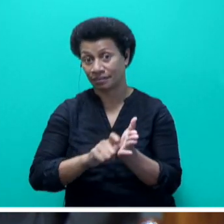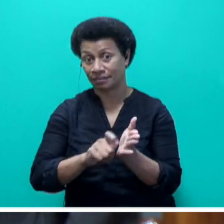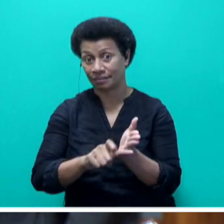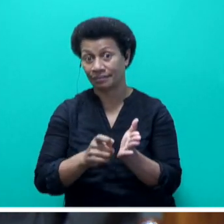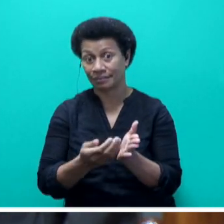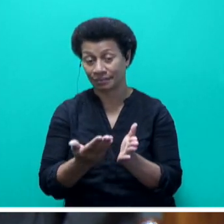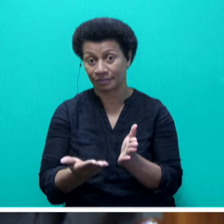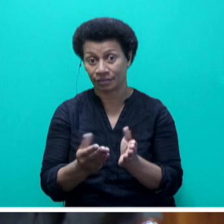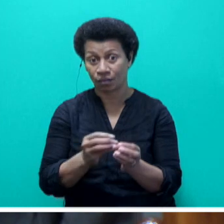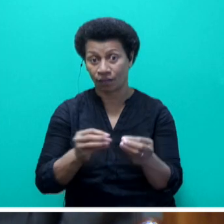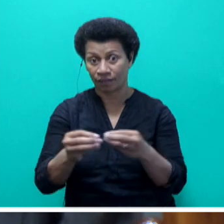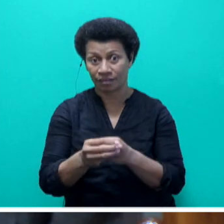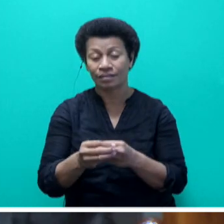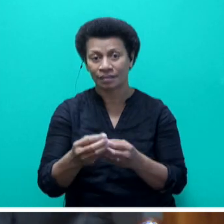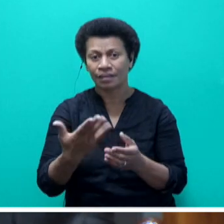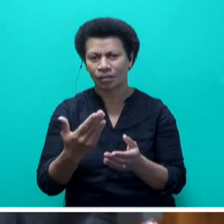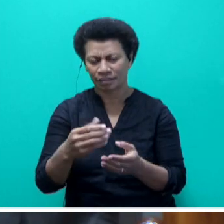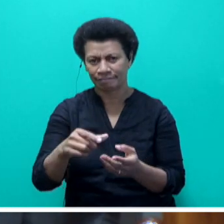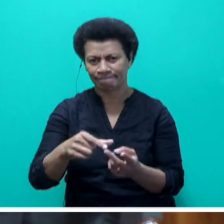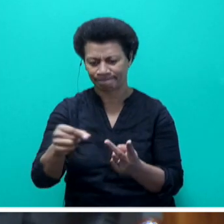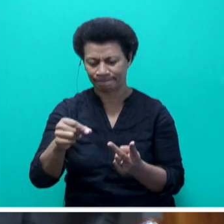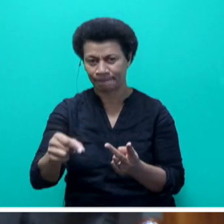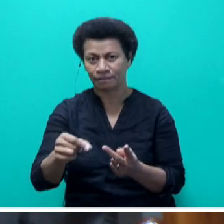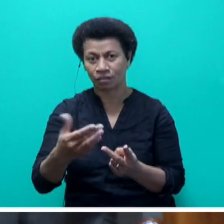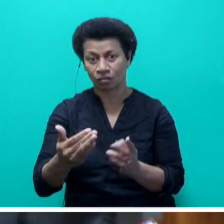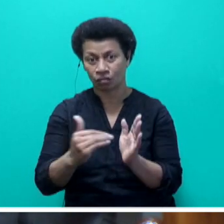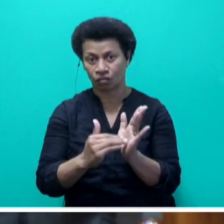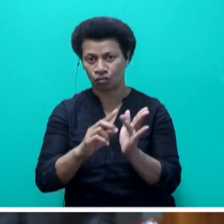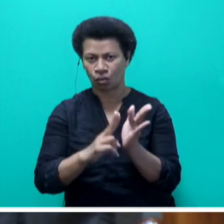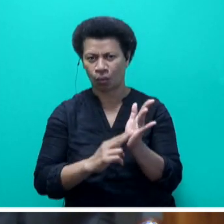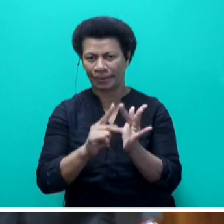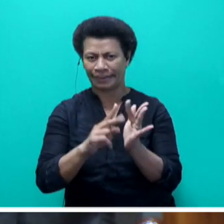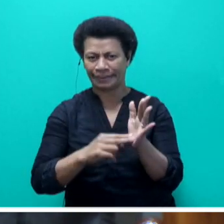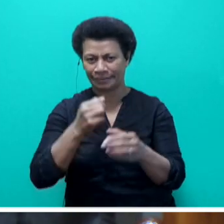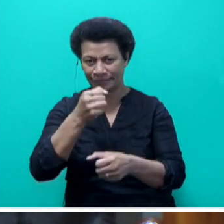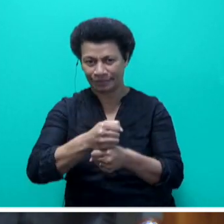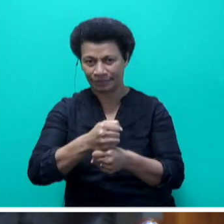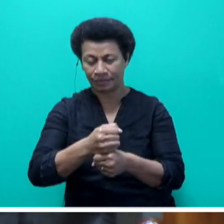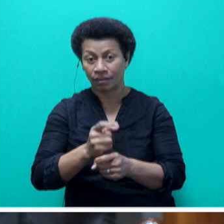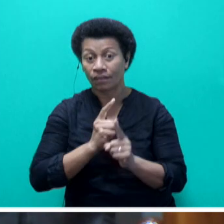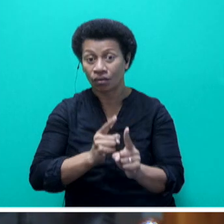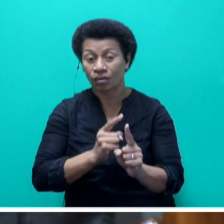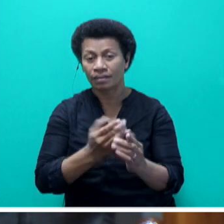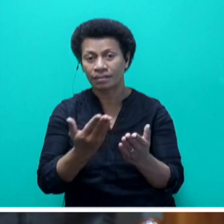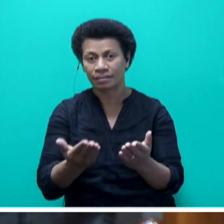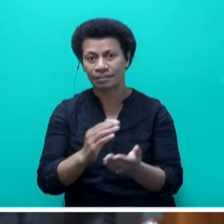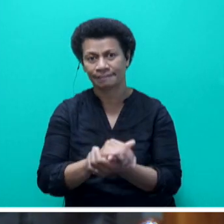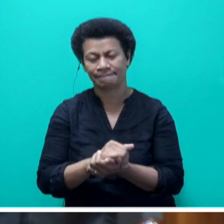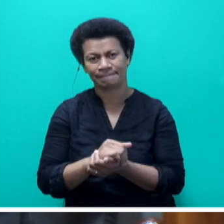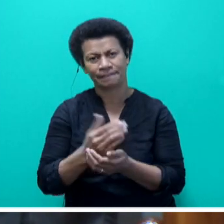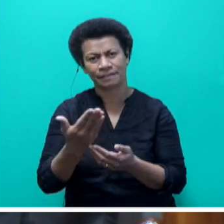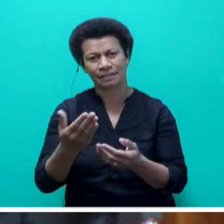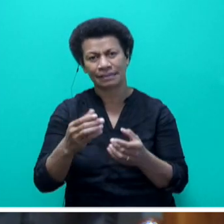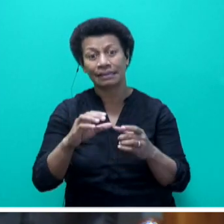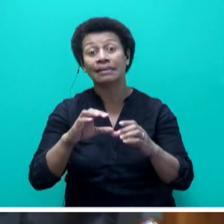approved block rezoning areas for commercial purposes with conditions in the following 11 municipal boundaries: the City